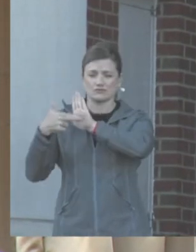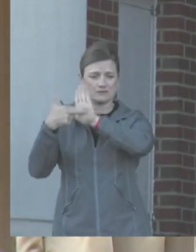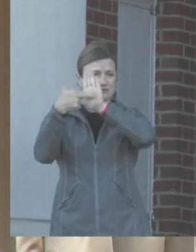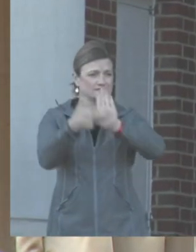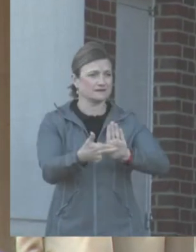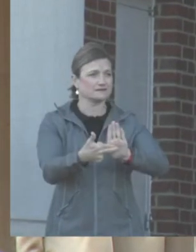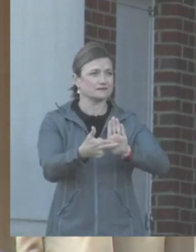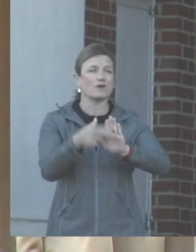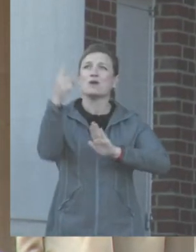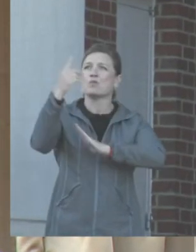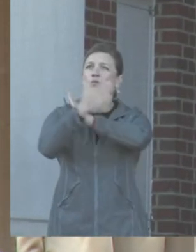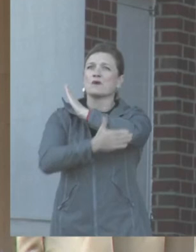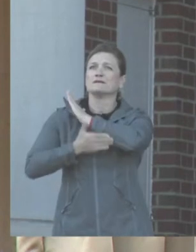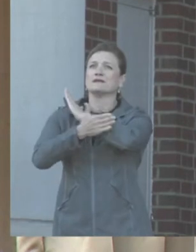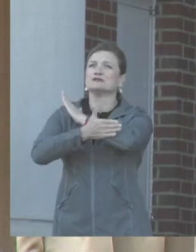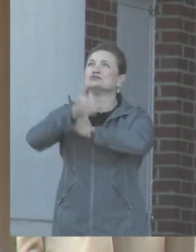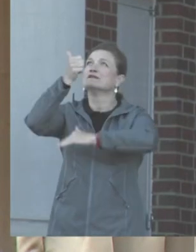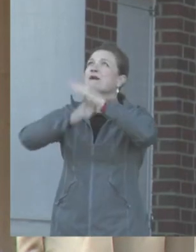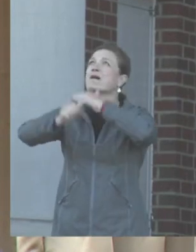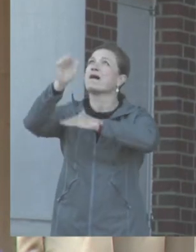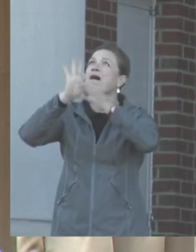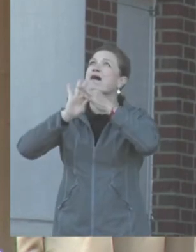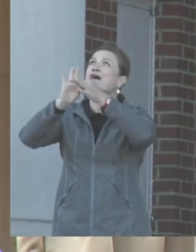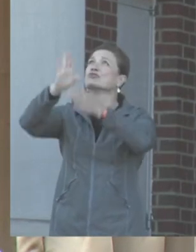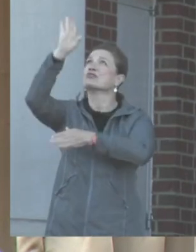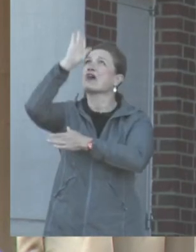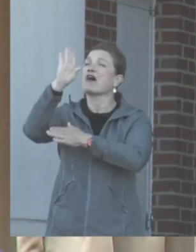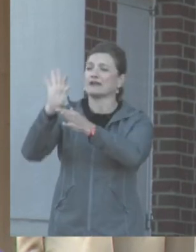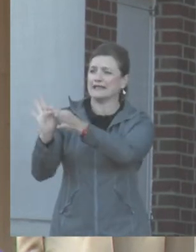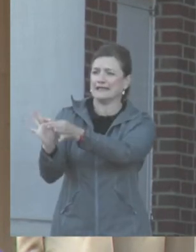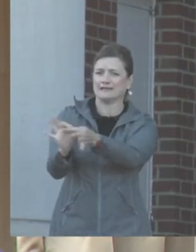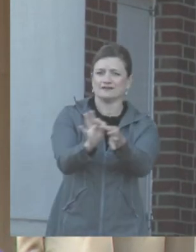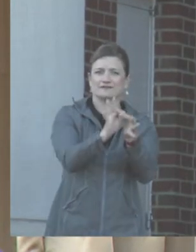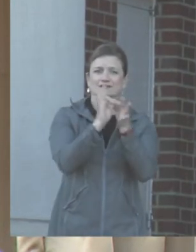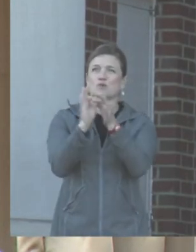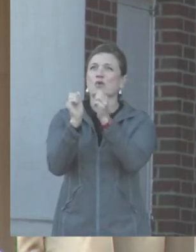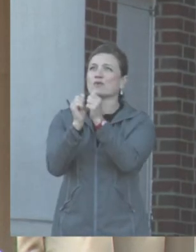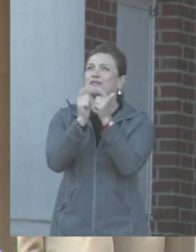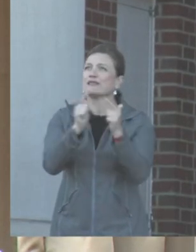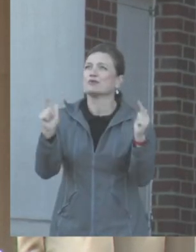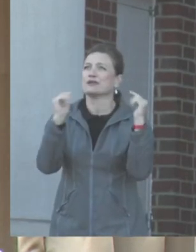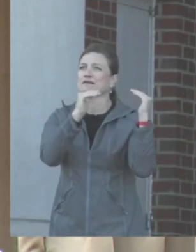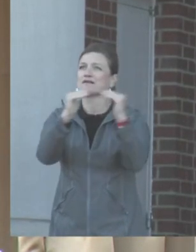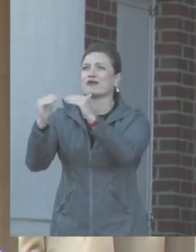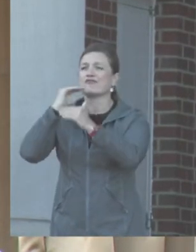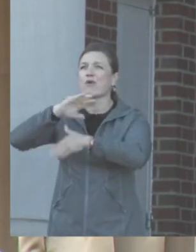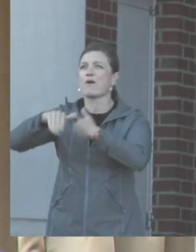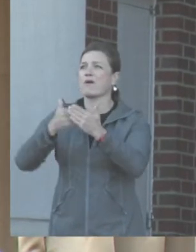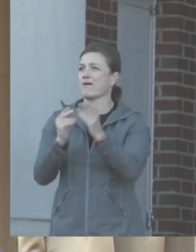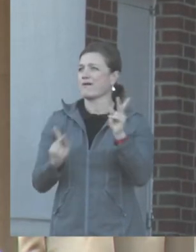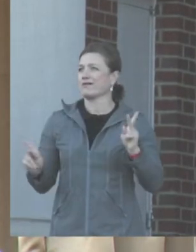stands, one nation, under God, indivisible, with liberty and justice for all.